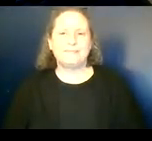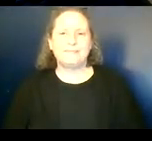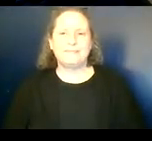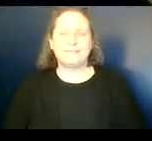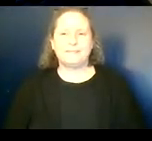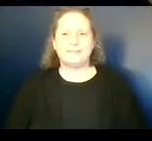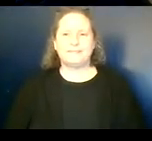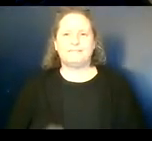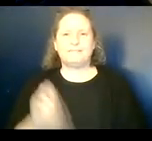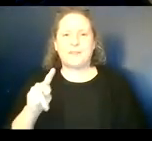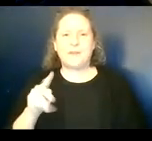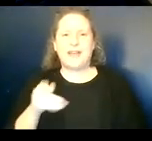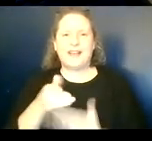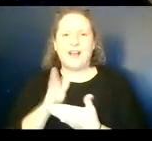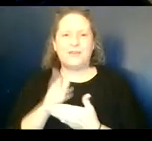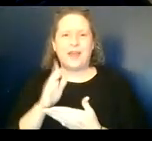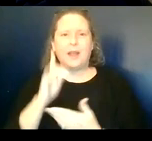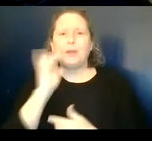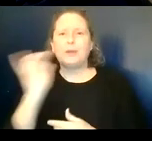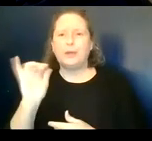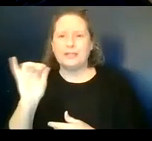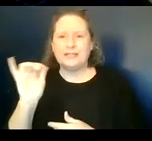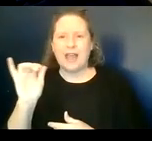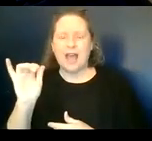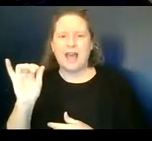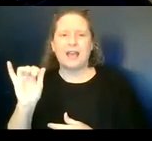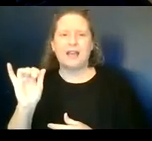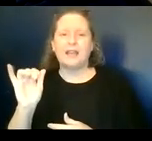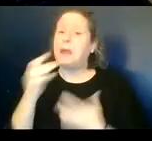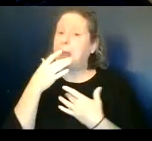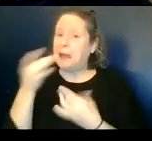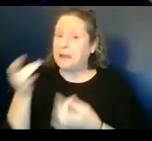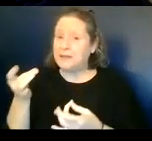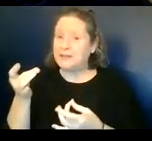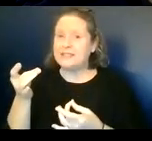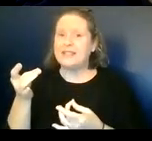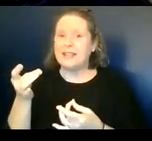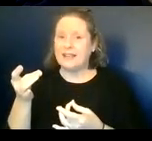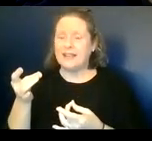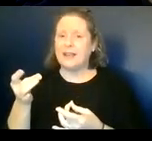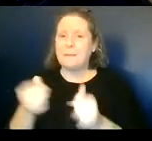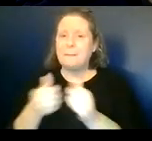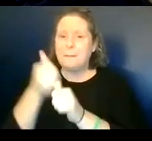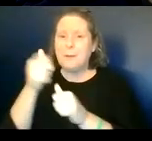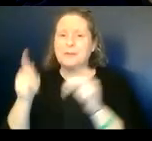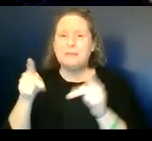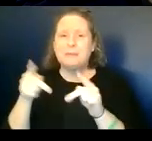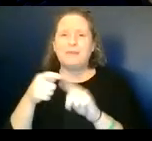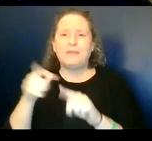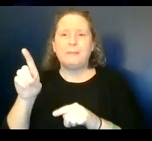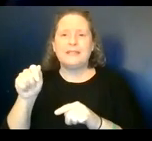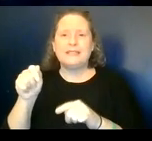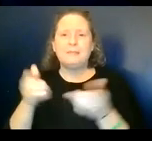Okay, Maggie. All right. So it looks like we have, interesting. Okay, so we have a majority of folks from disability